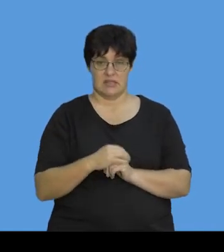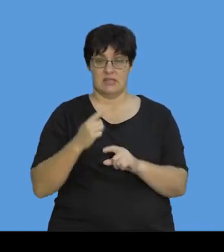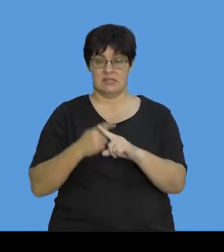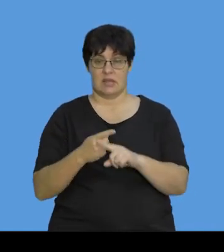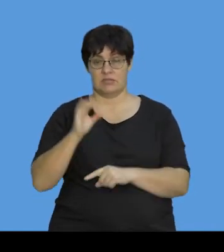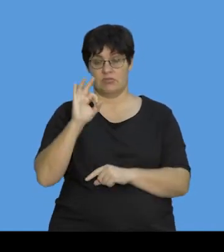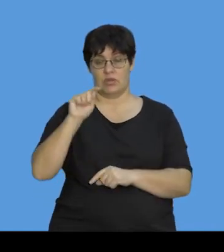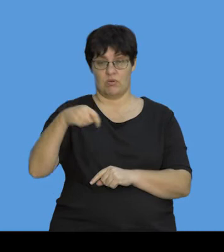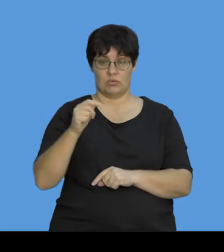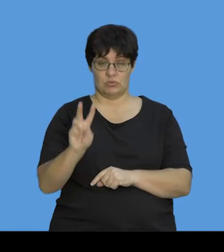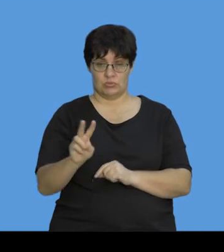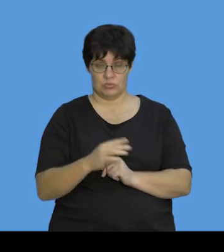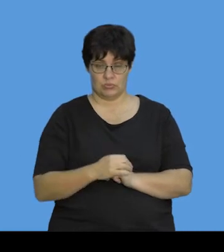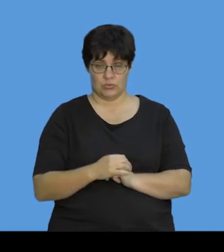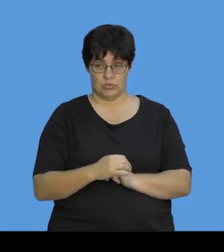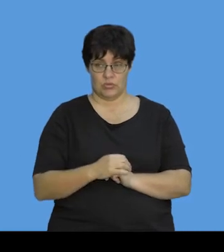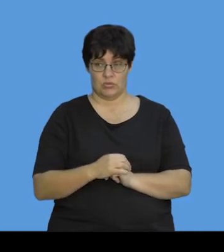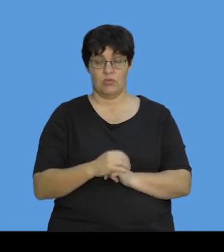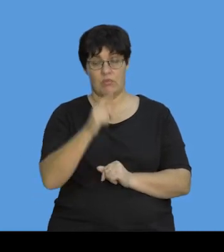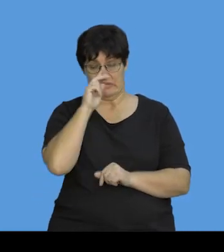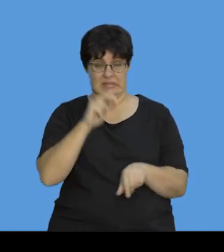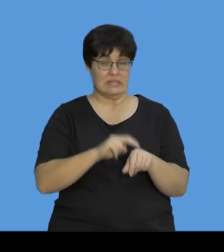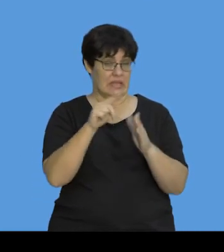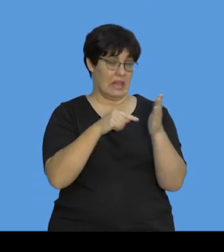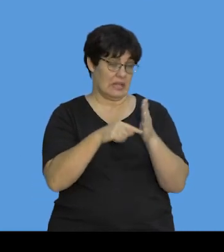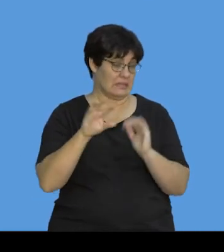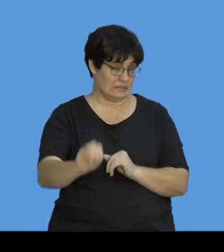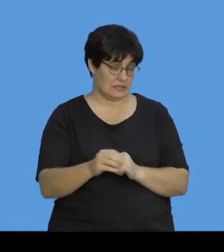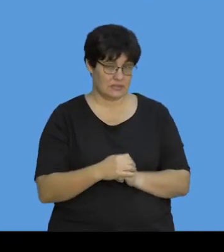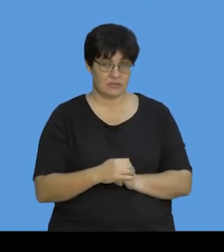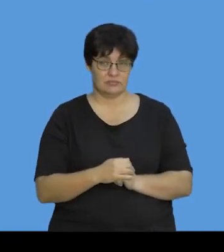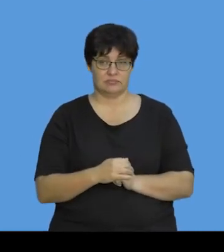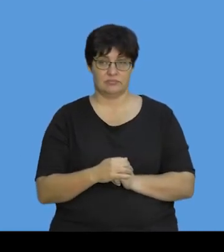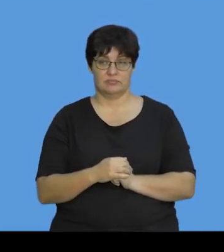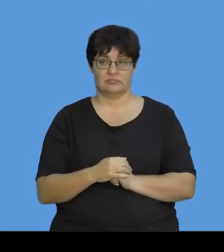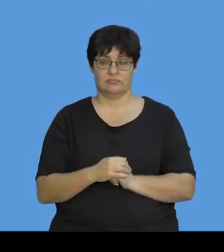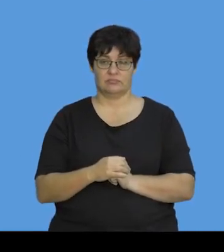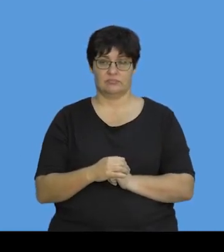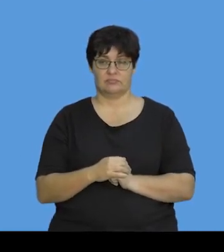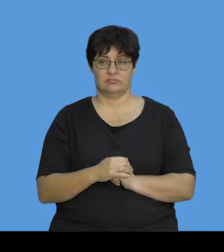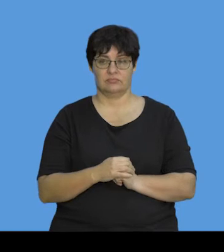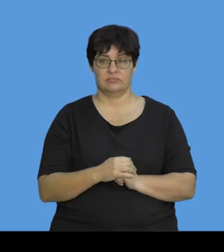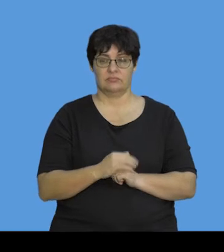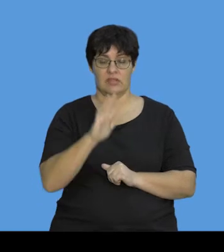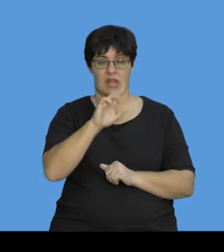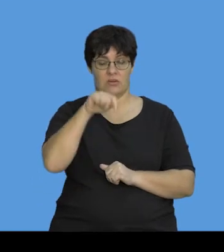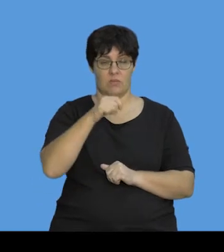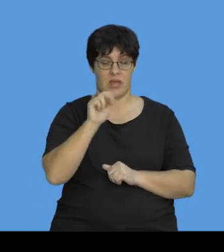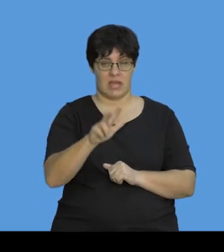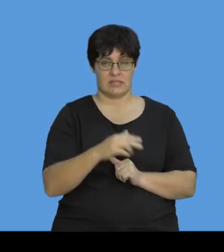times 3,2. We definitely need to put our calculators in this one. So we've got